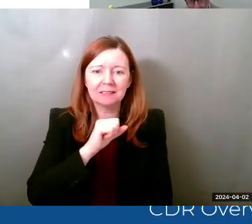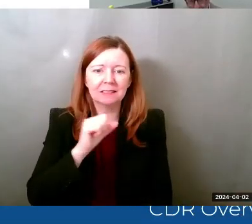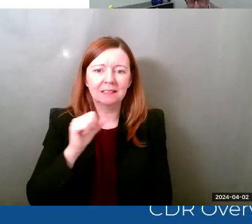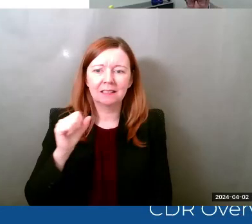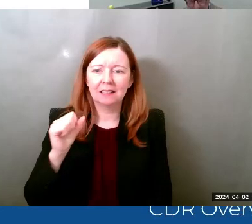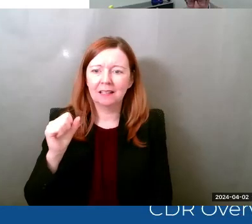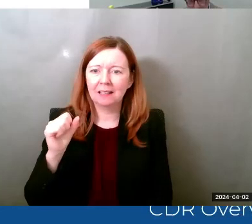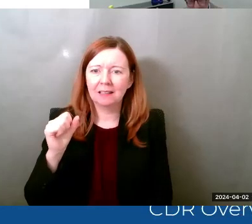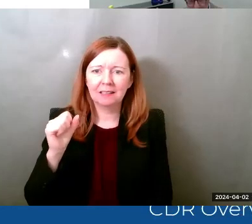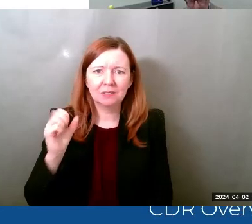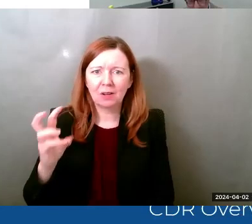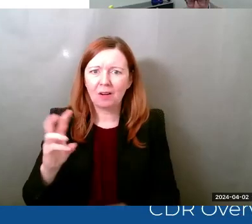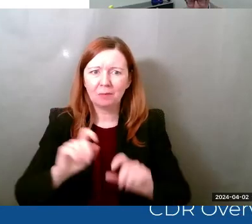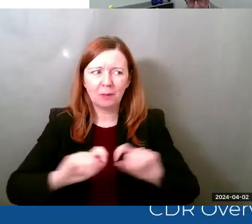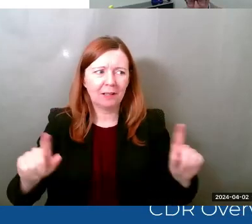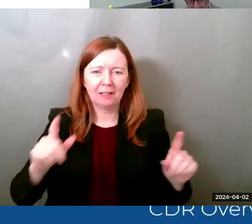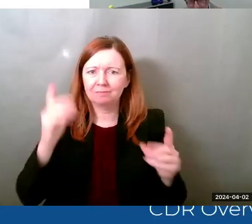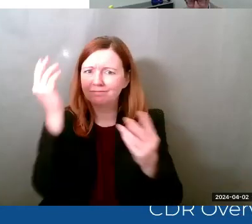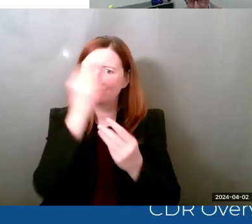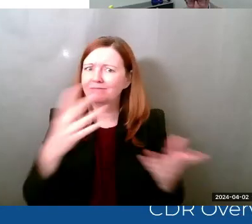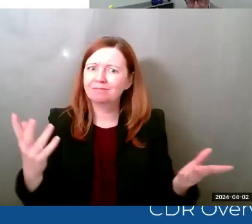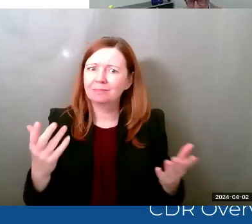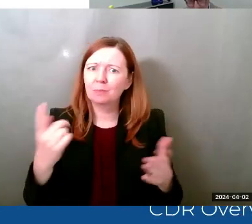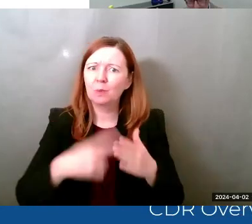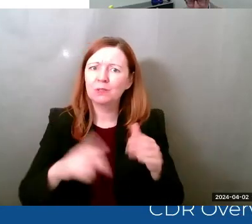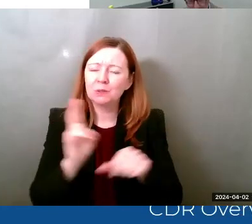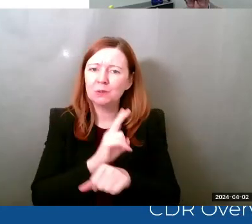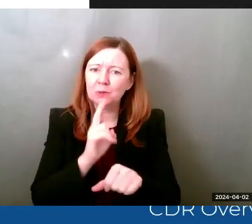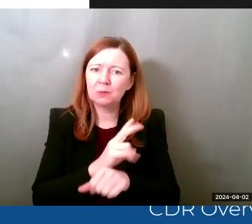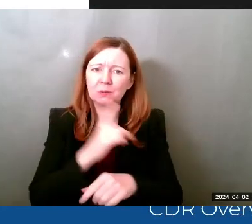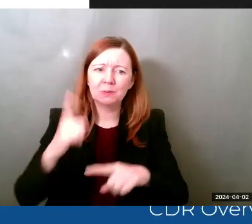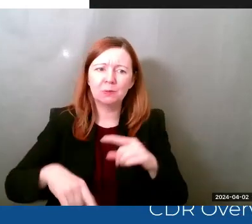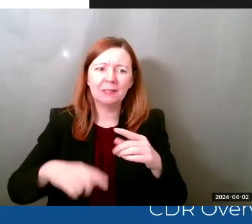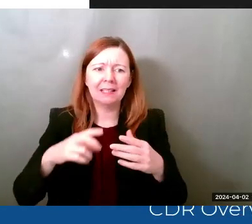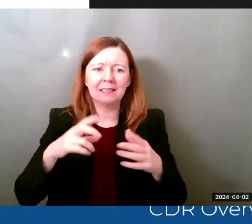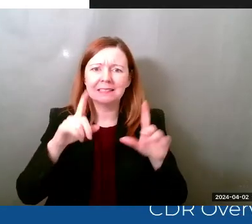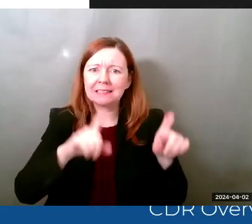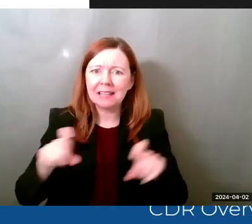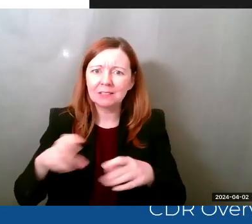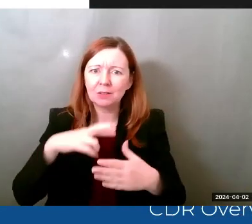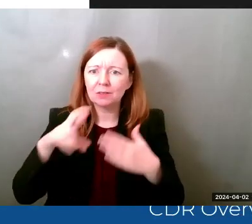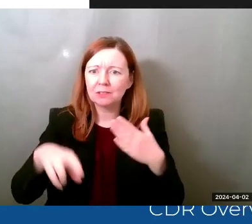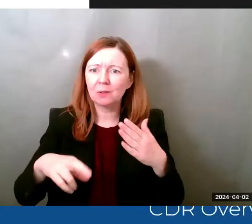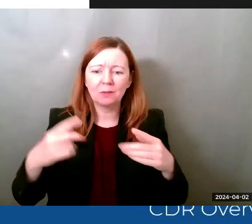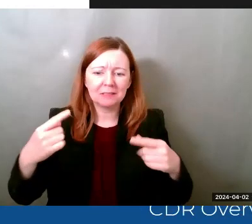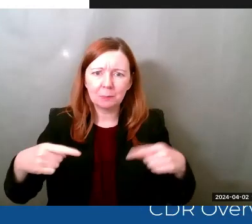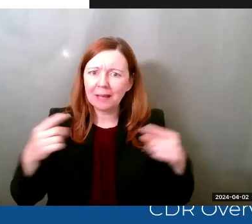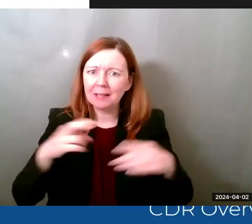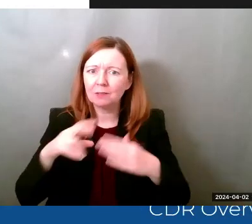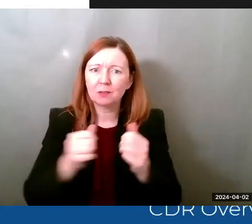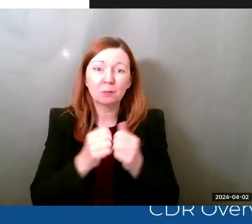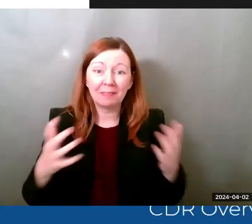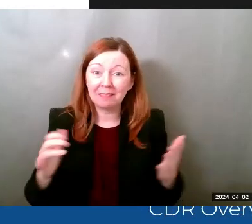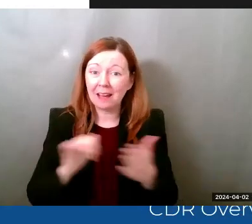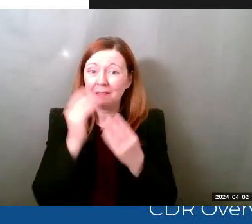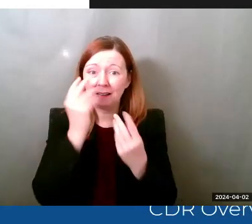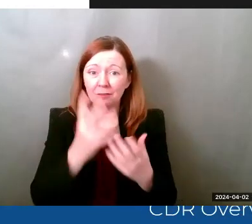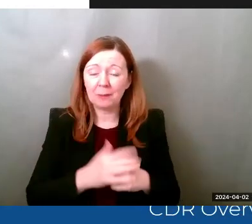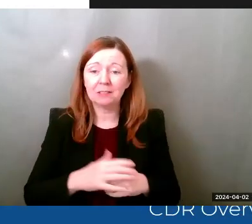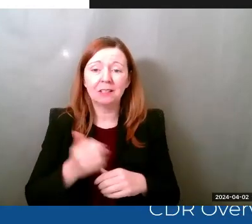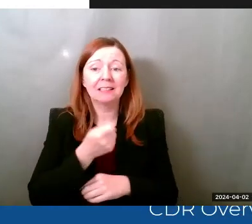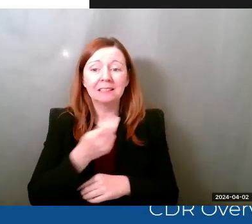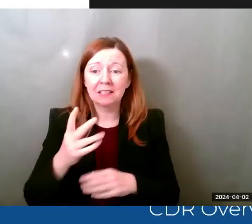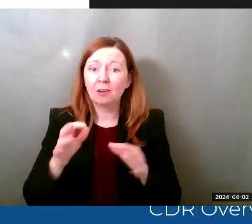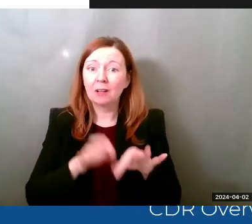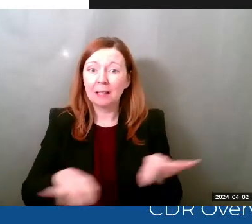software employed. The results cannot be tested or debated without that information, and several important intersections